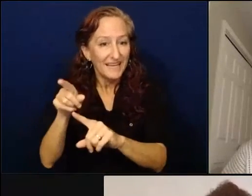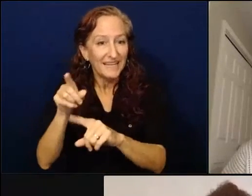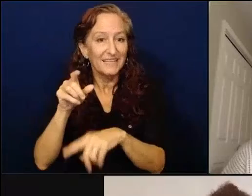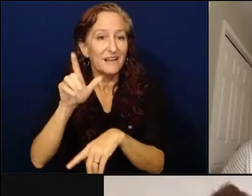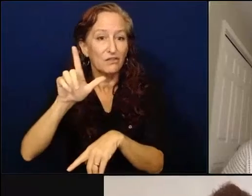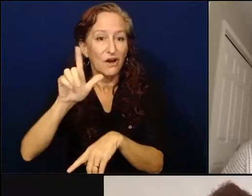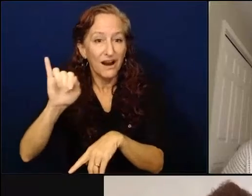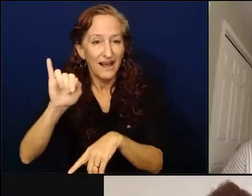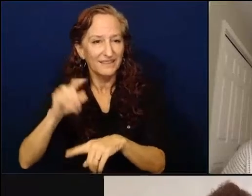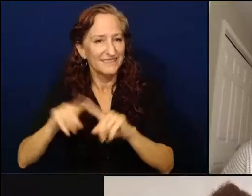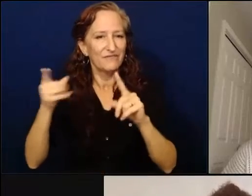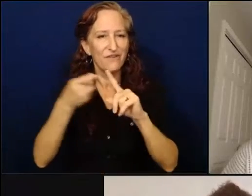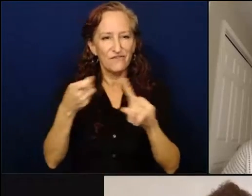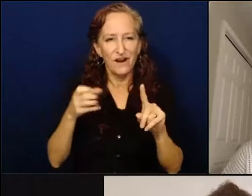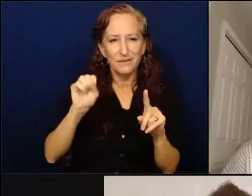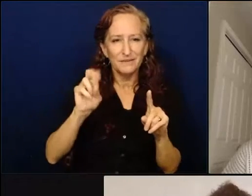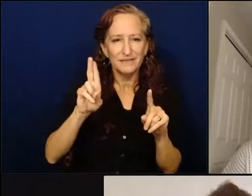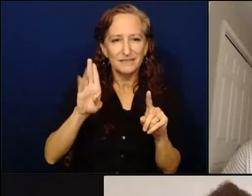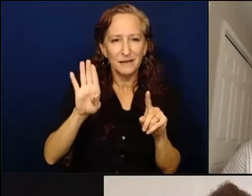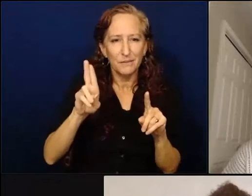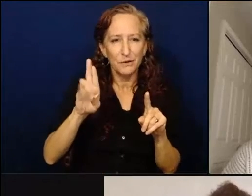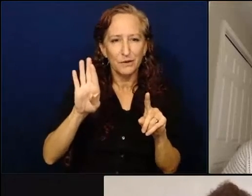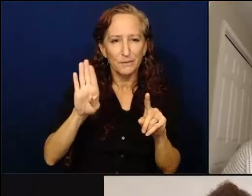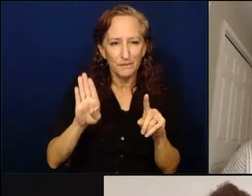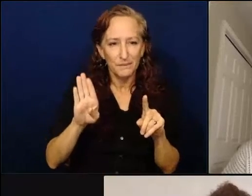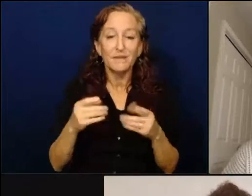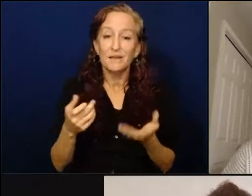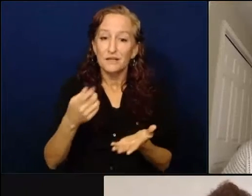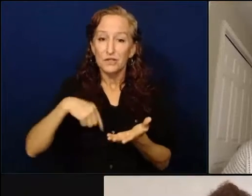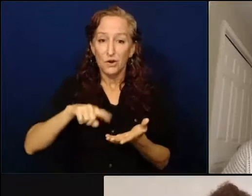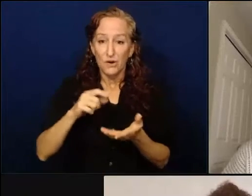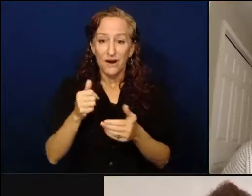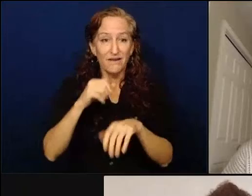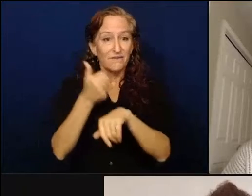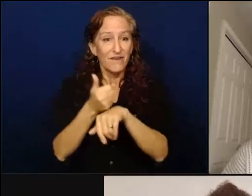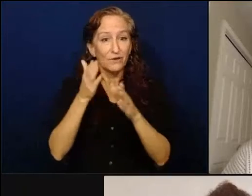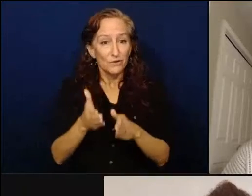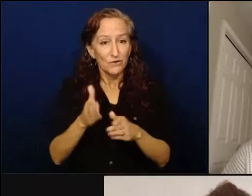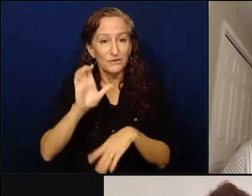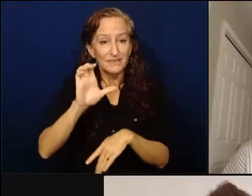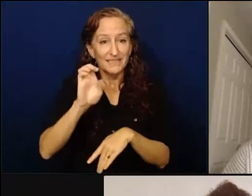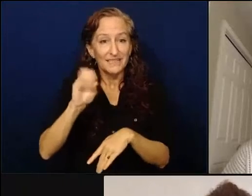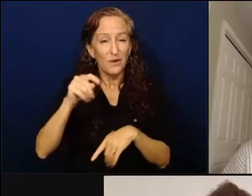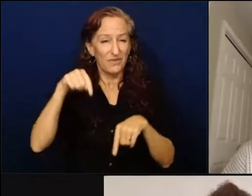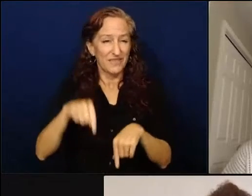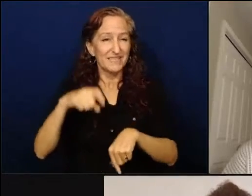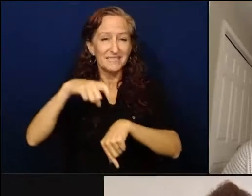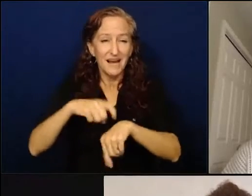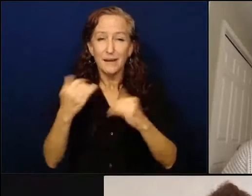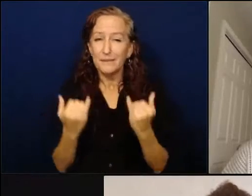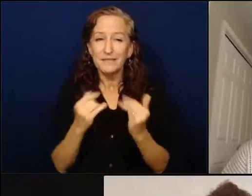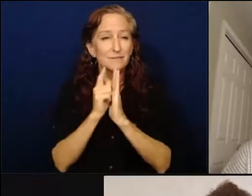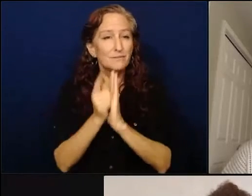think as a founder and CEO, you have to be aware that this particular situation and this moment in time